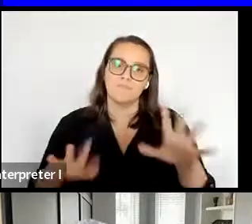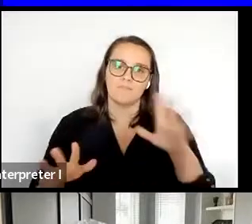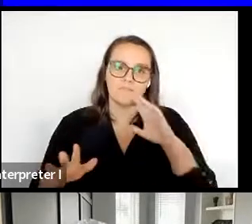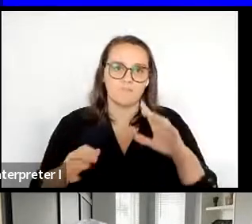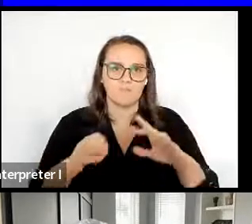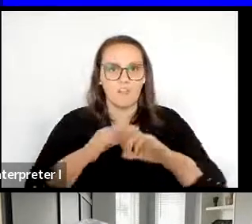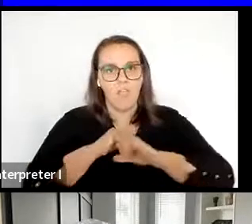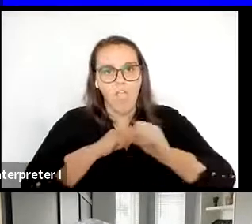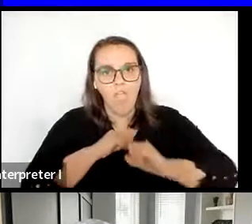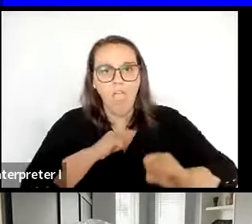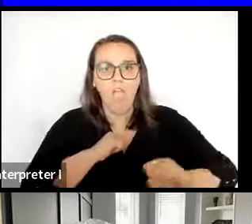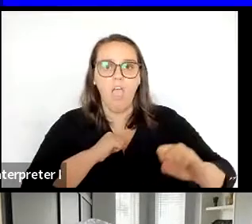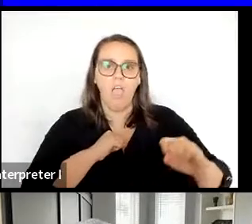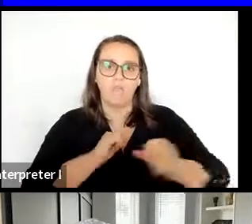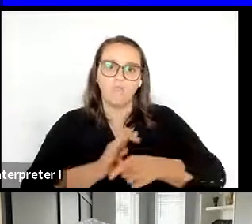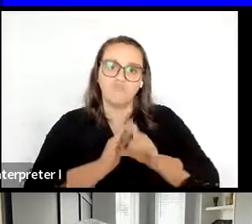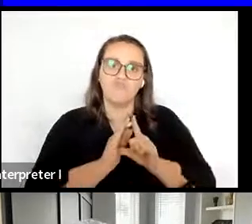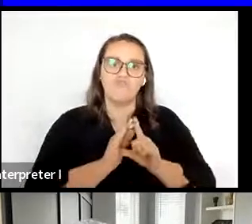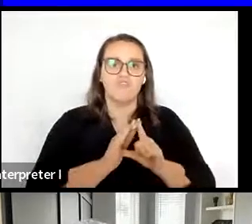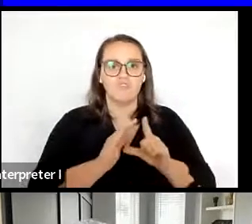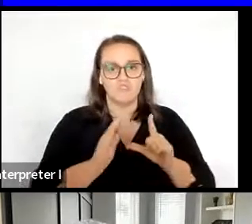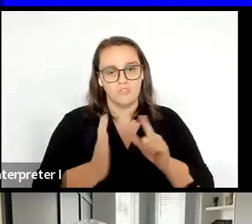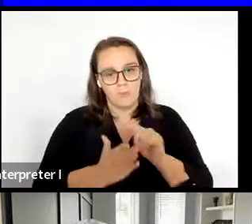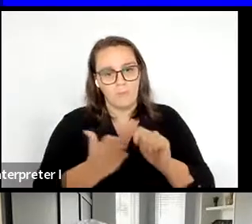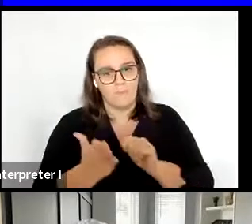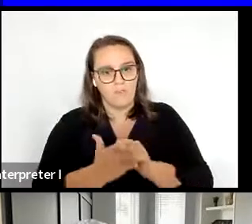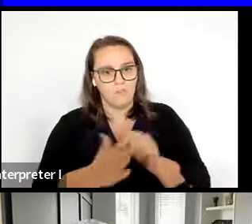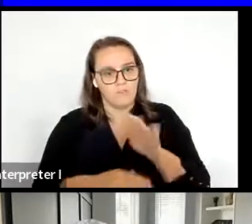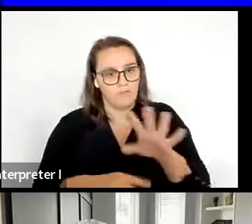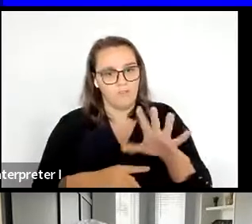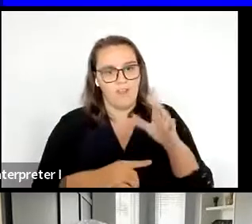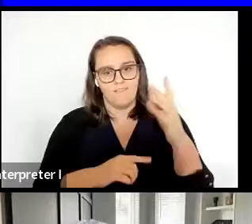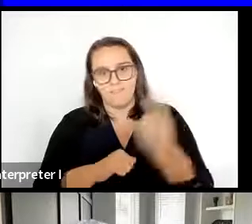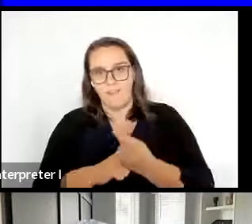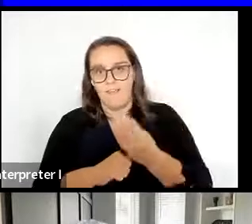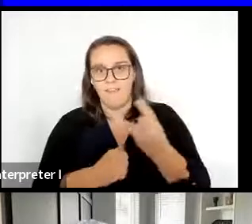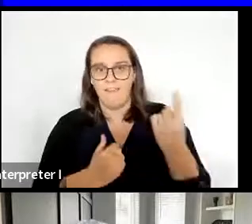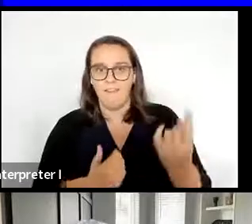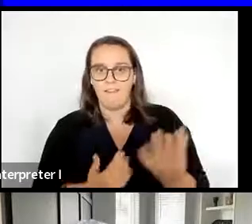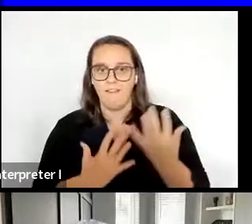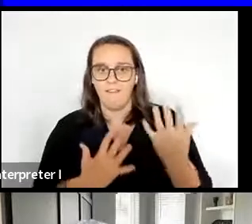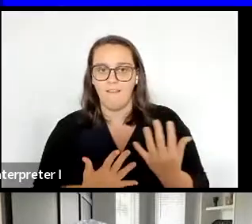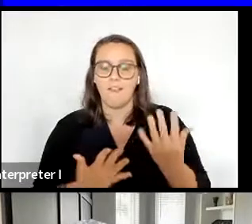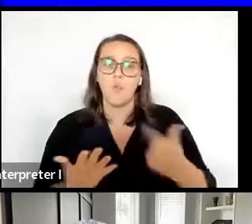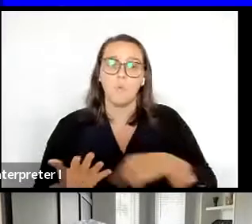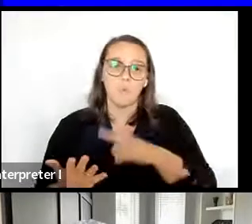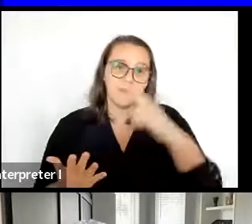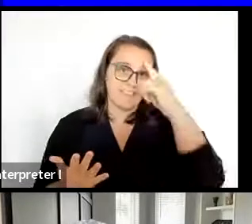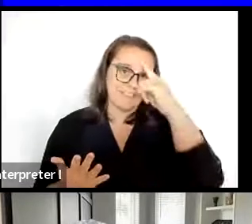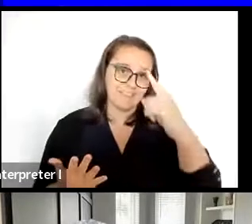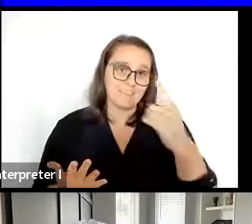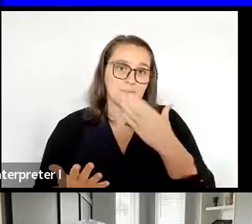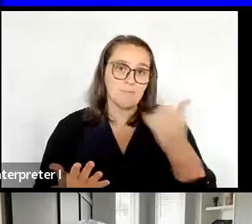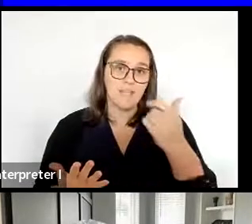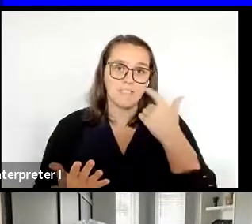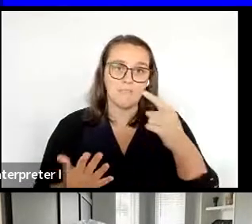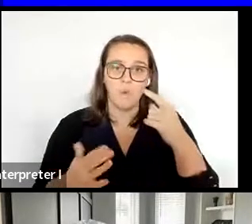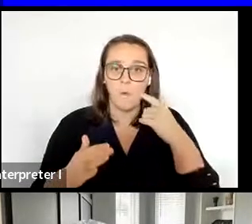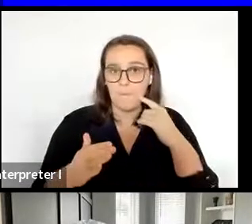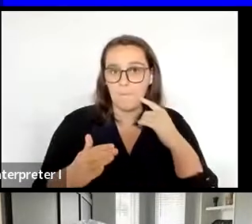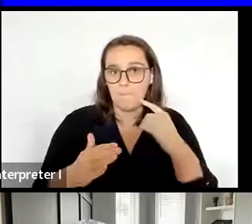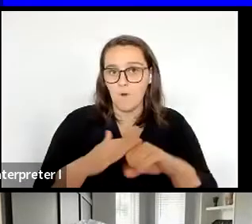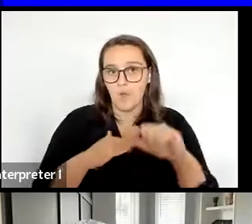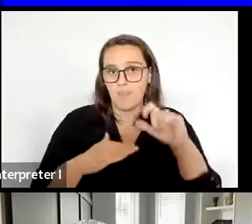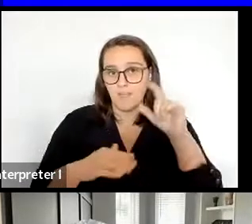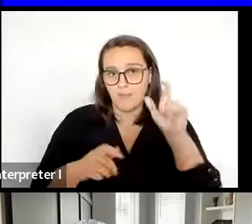45-day review period, we think it's in the best interest of birthing individuals in the district that this task force go ahead and get started. And